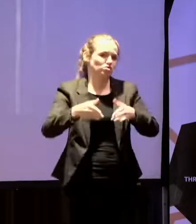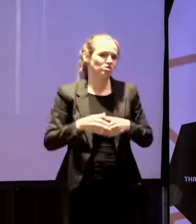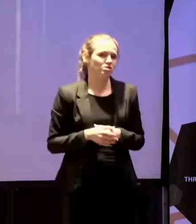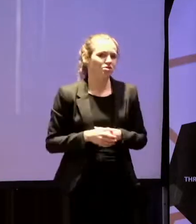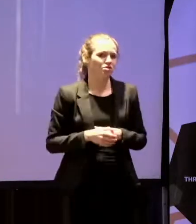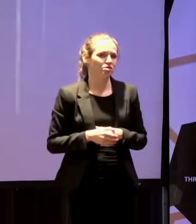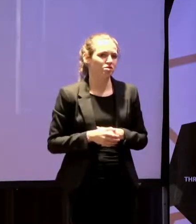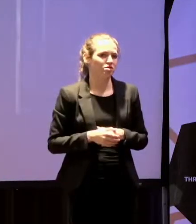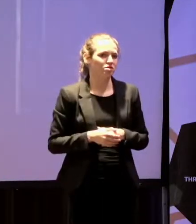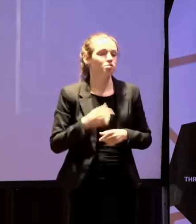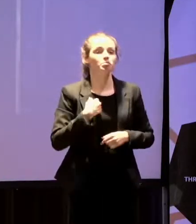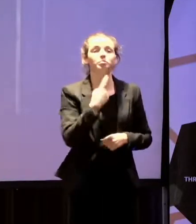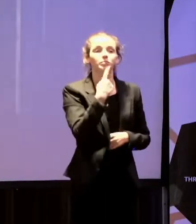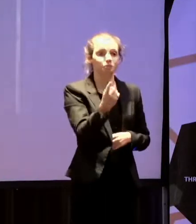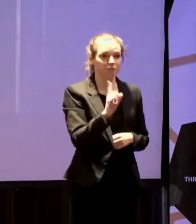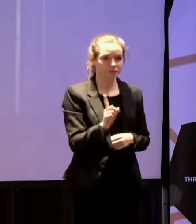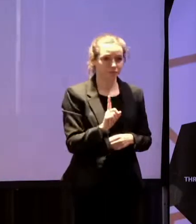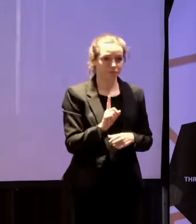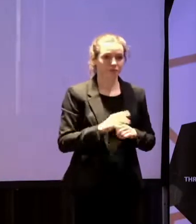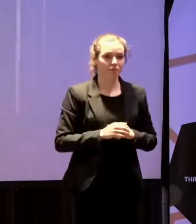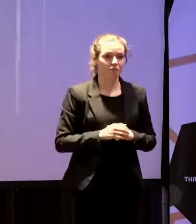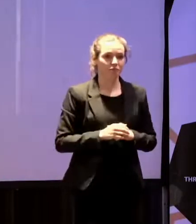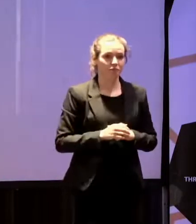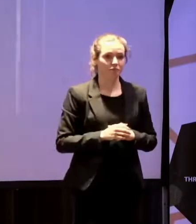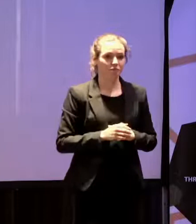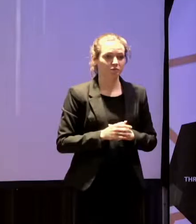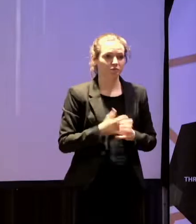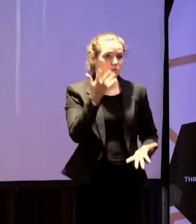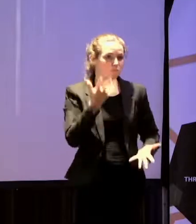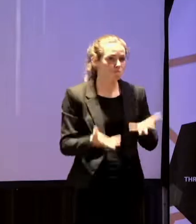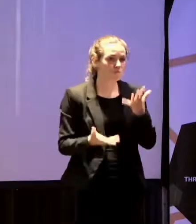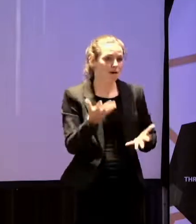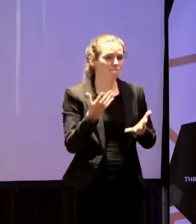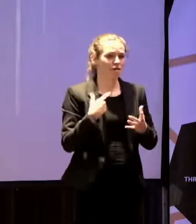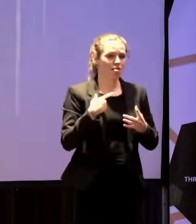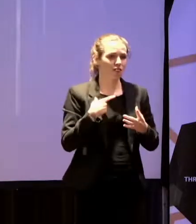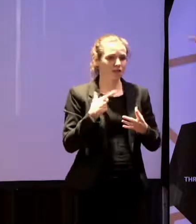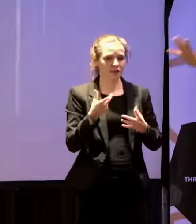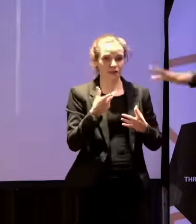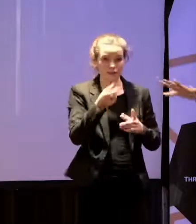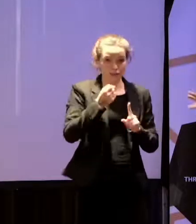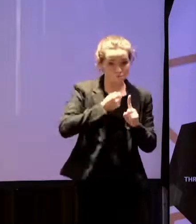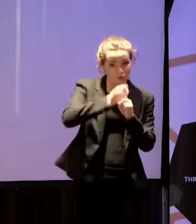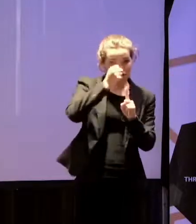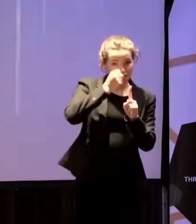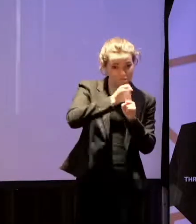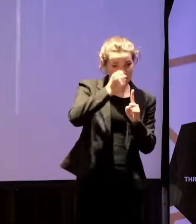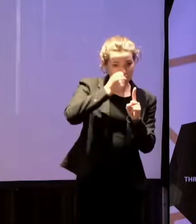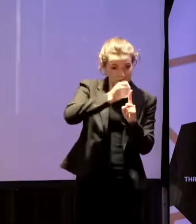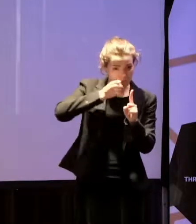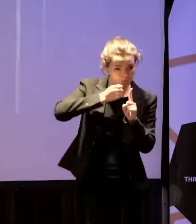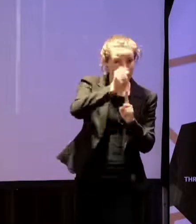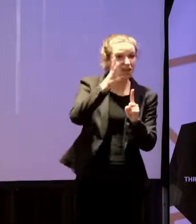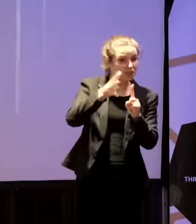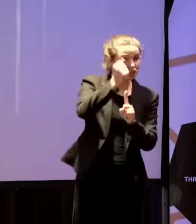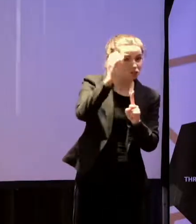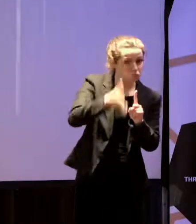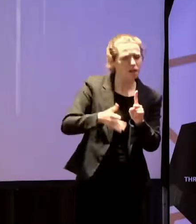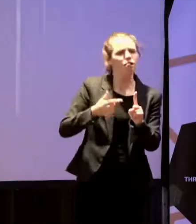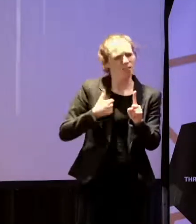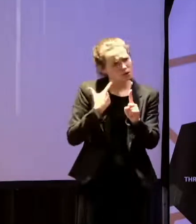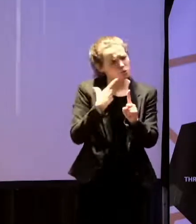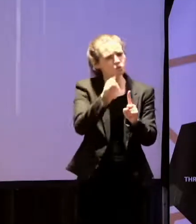So what am I saying? I say sometimes let's find a battle that will make us winners and not